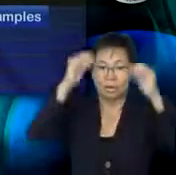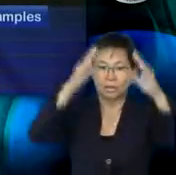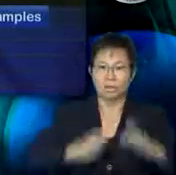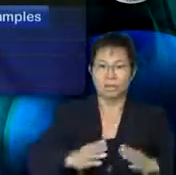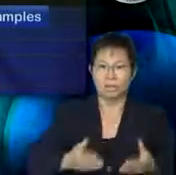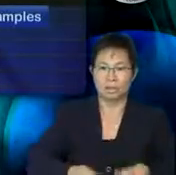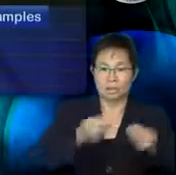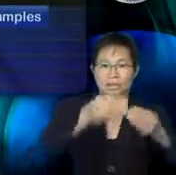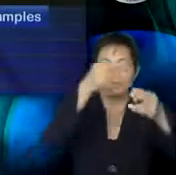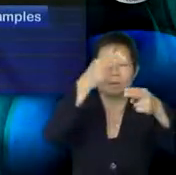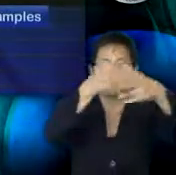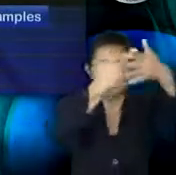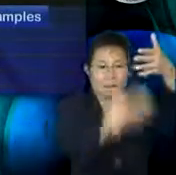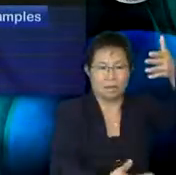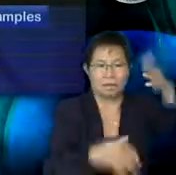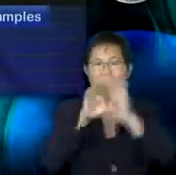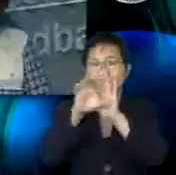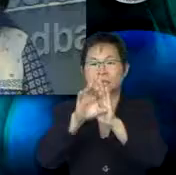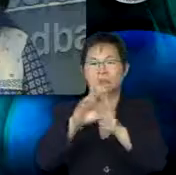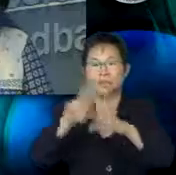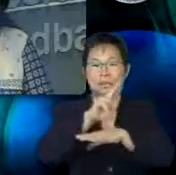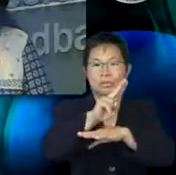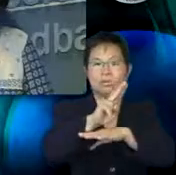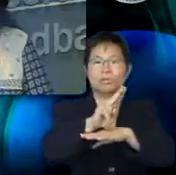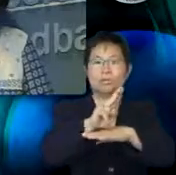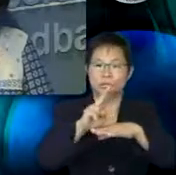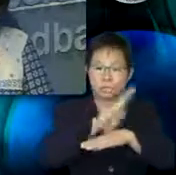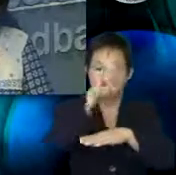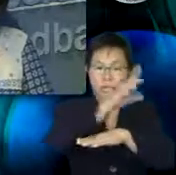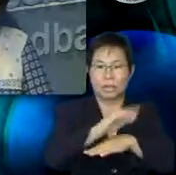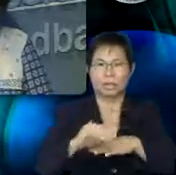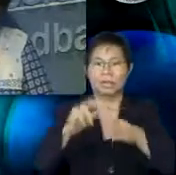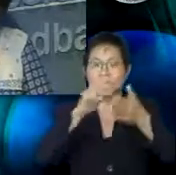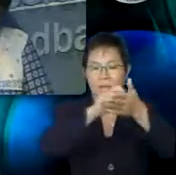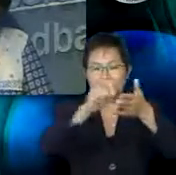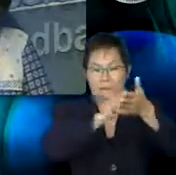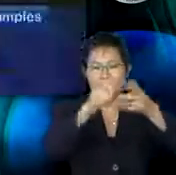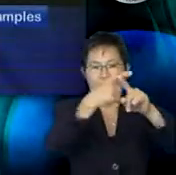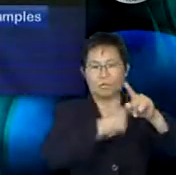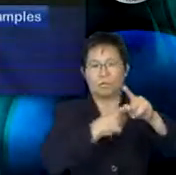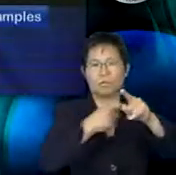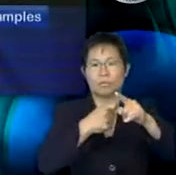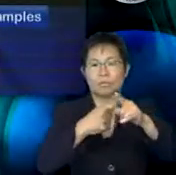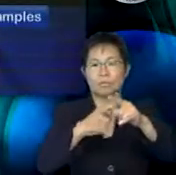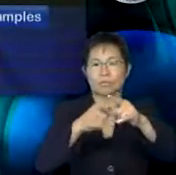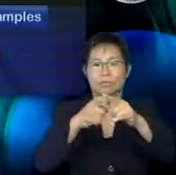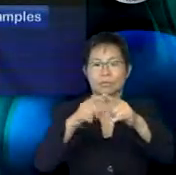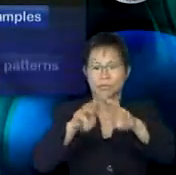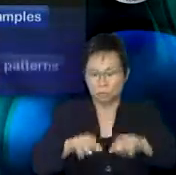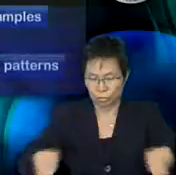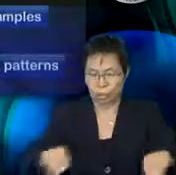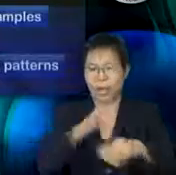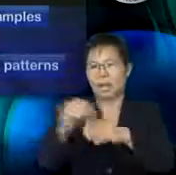of examples that use a verb, and then she elicits from the students and she